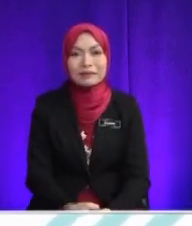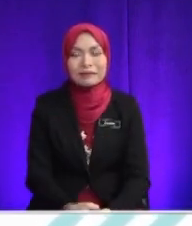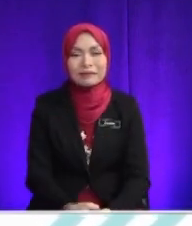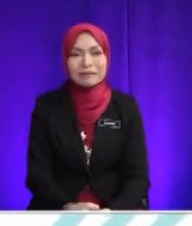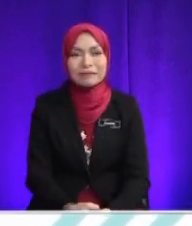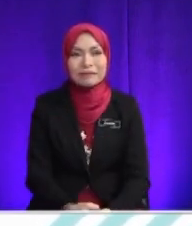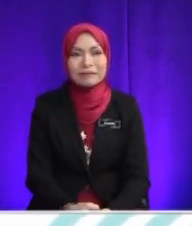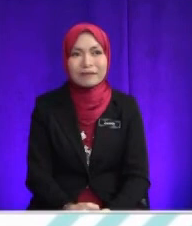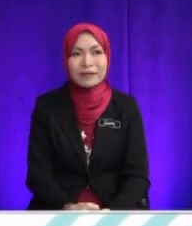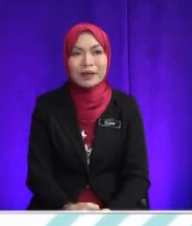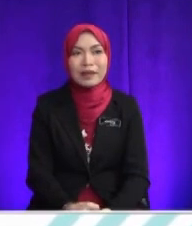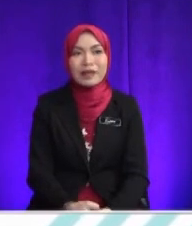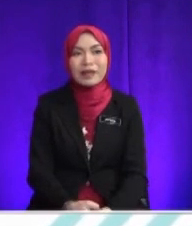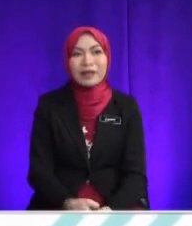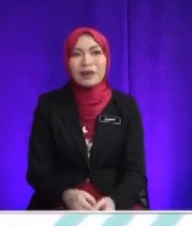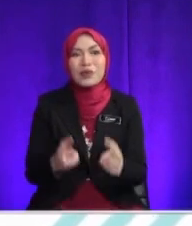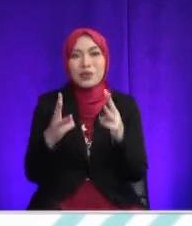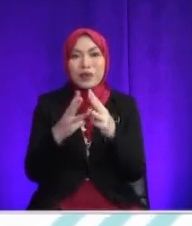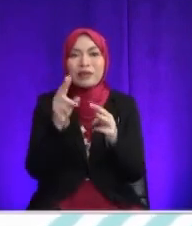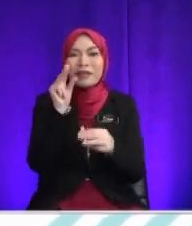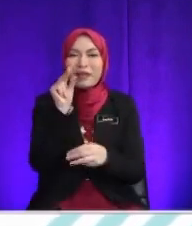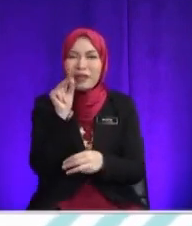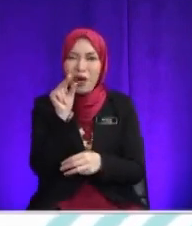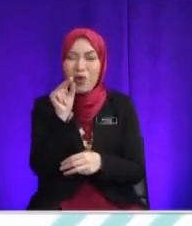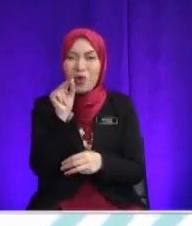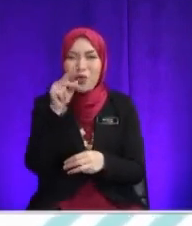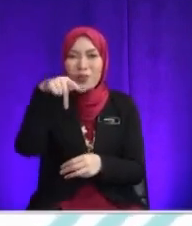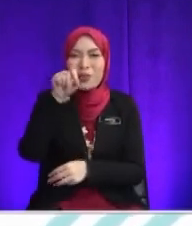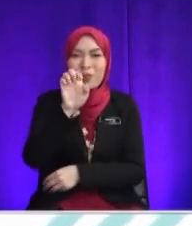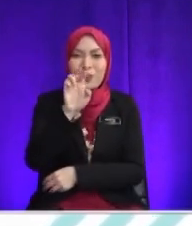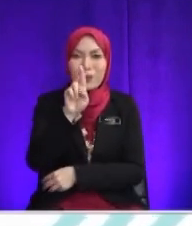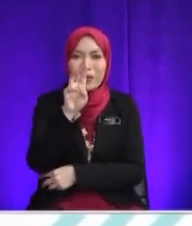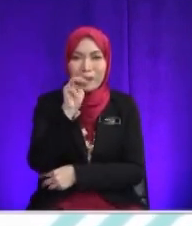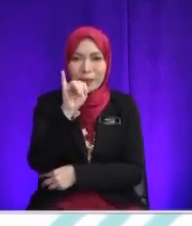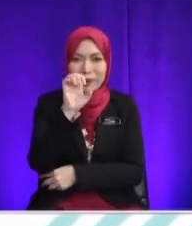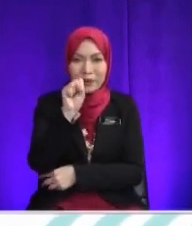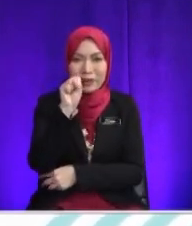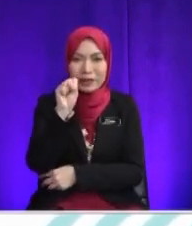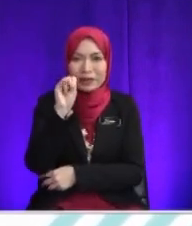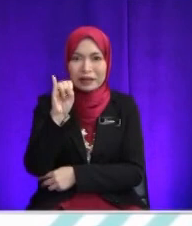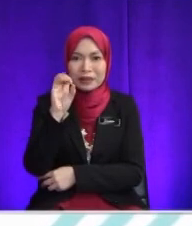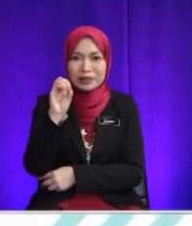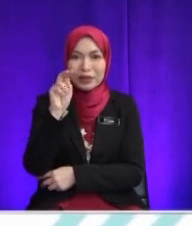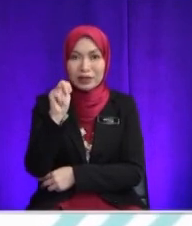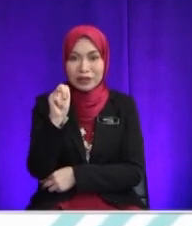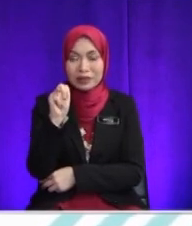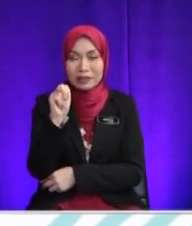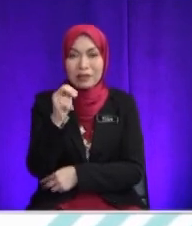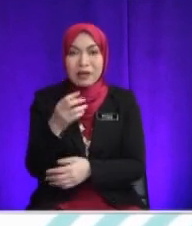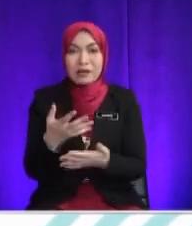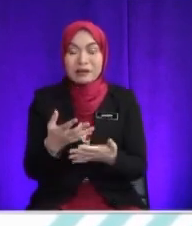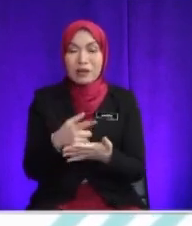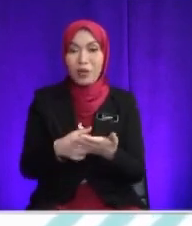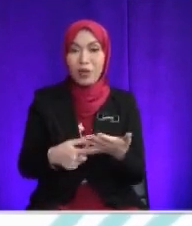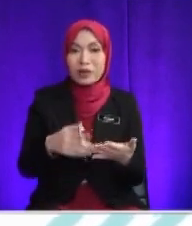Without permission. Okay, 1, 2, 3. Everyone, please. Okay, so Nazifa put up a red. Nana put up a green. And